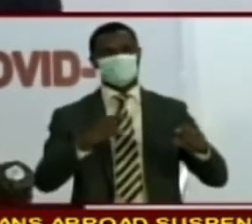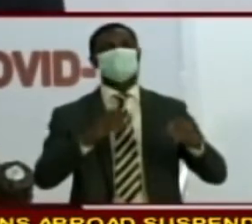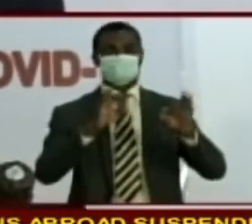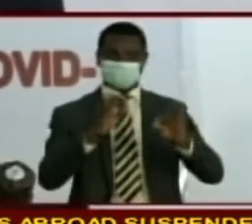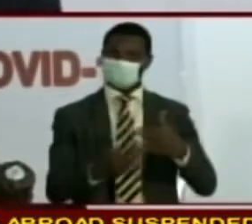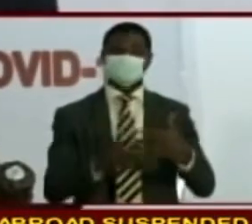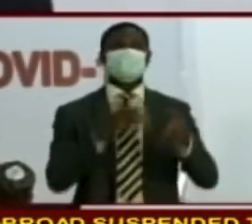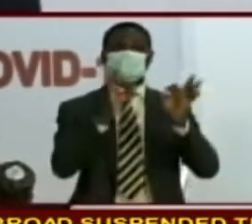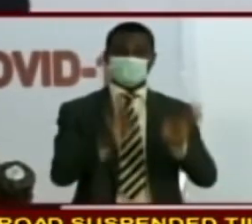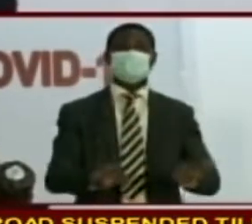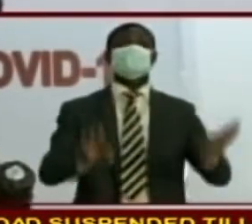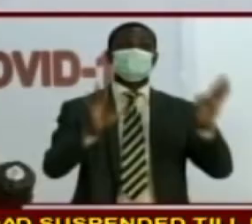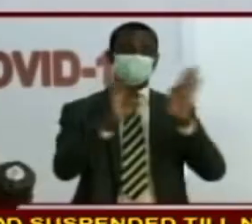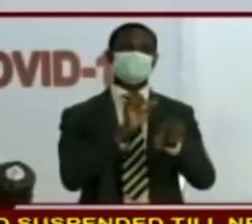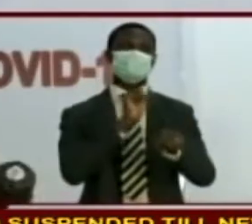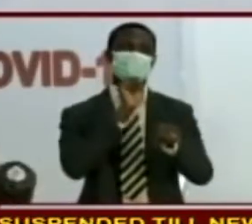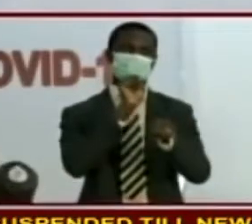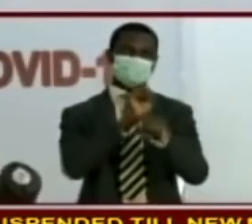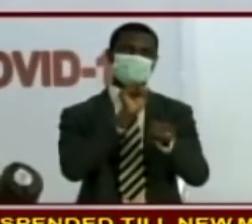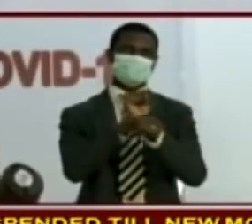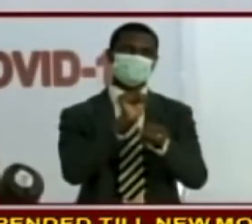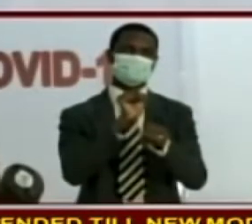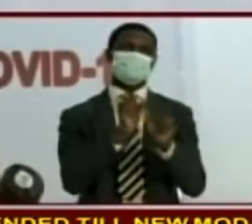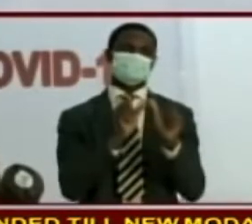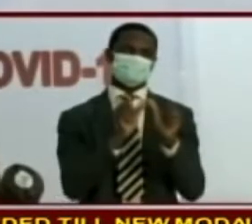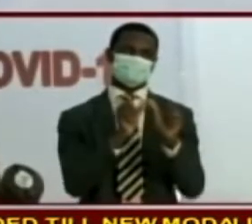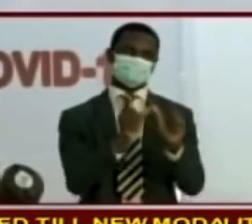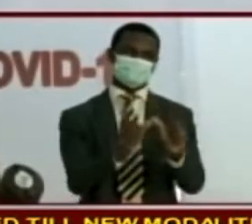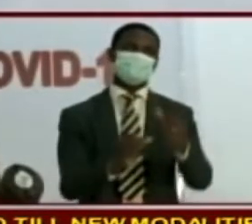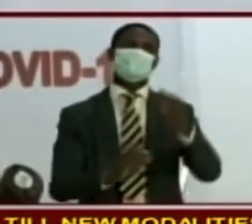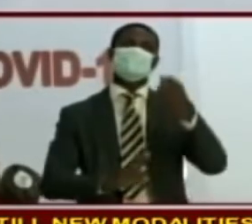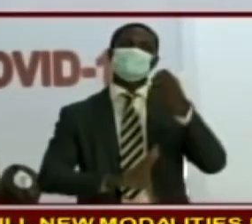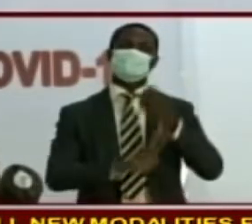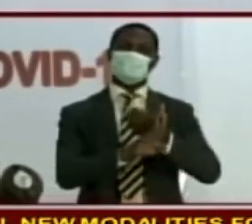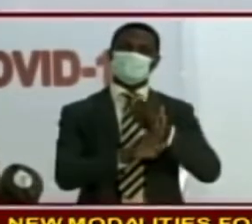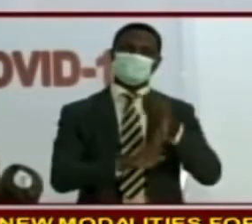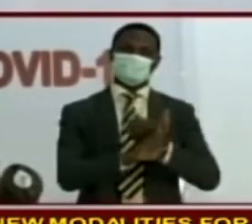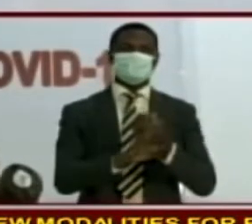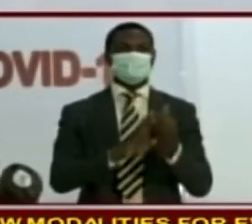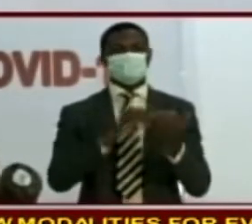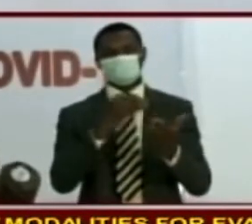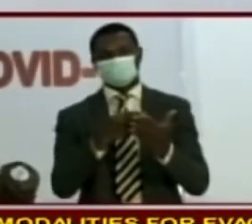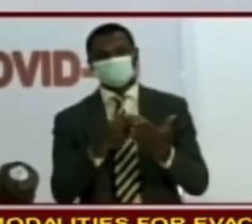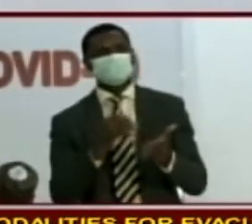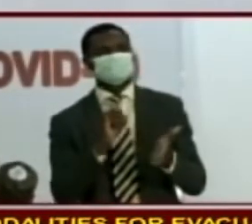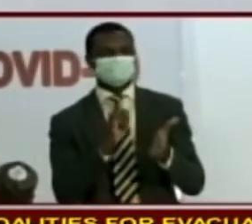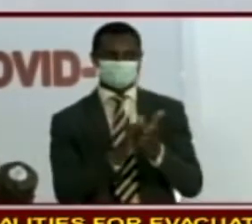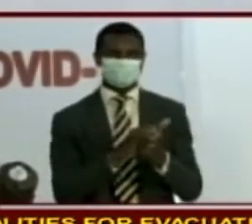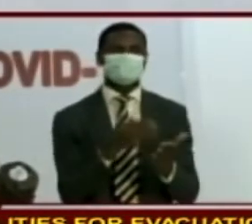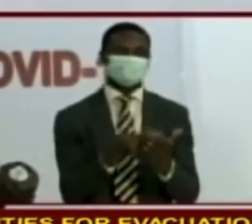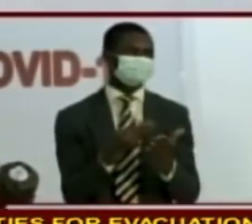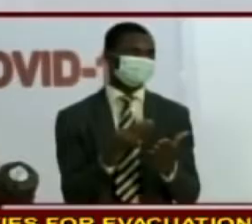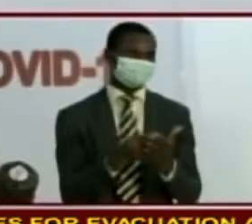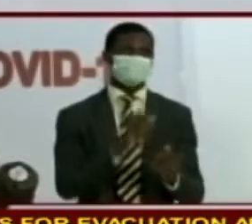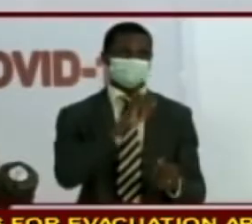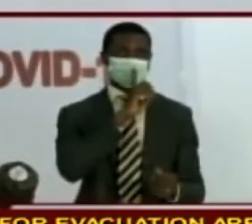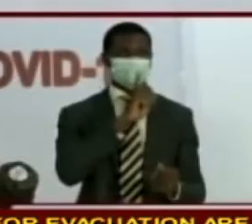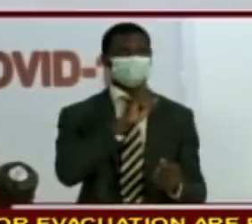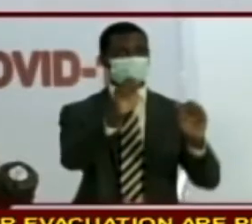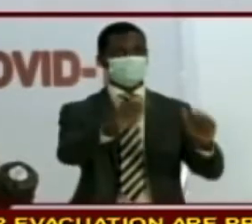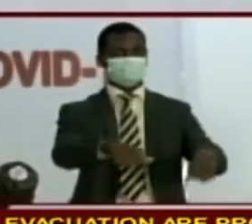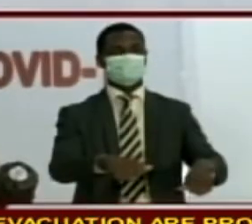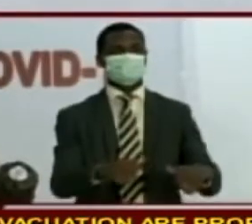the service working, hazard allowance and all that, then you come up with a different set of costs. So the $20 cost per